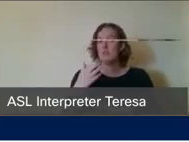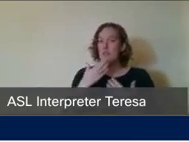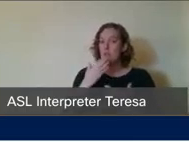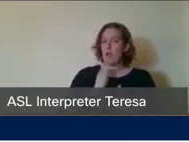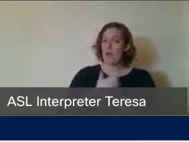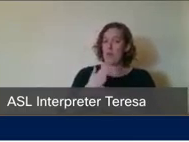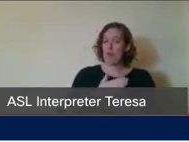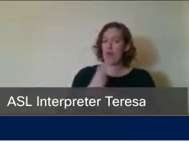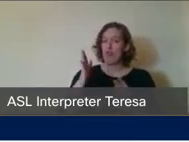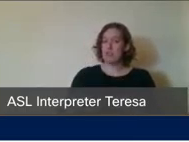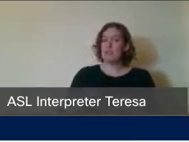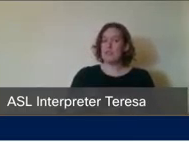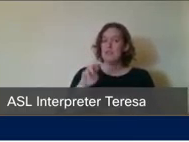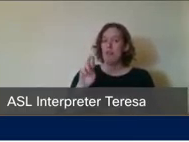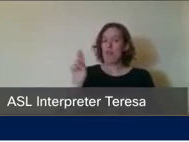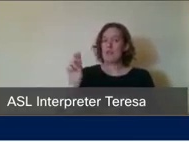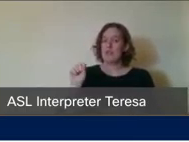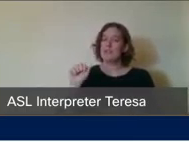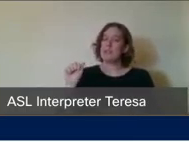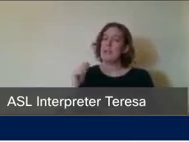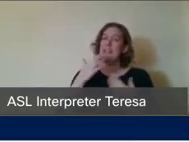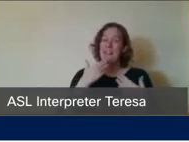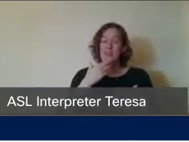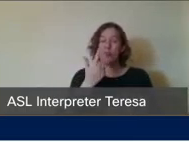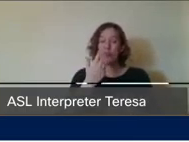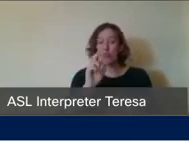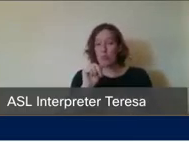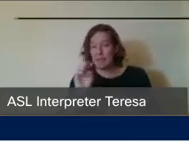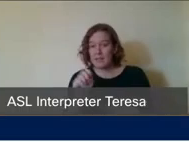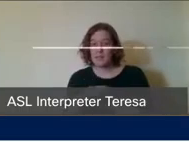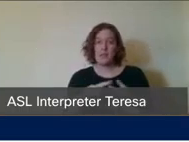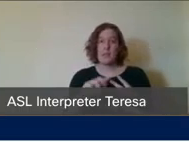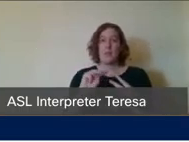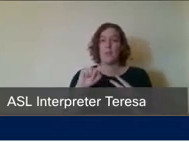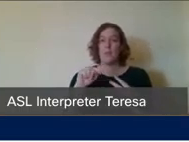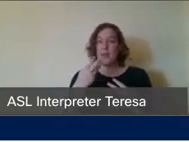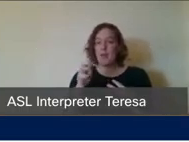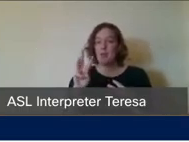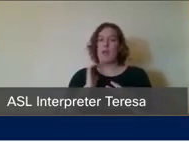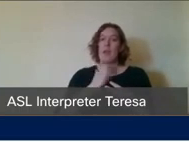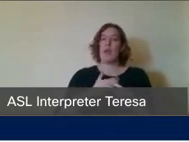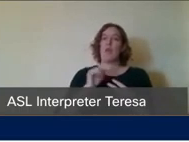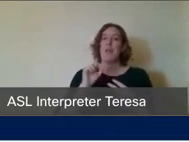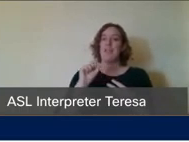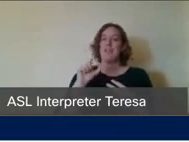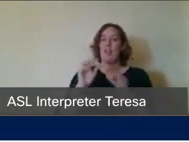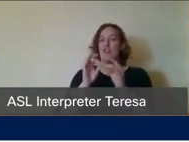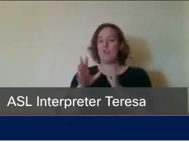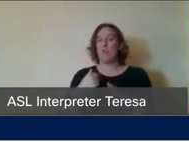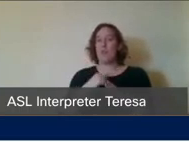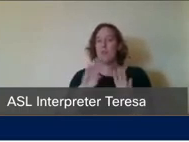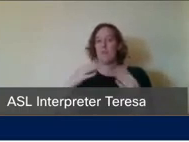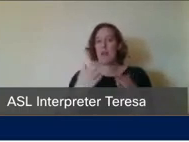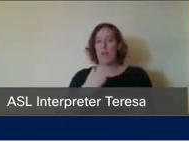RSA. And thanks to Grace and Matthew, our ASL interpreters, we provided over